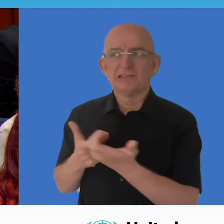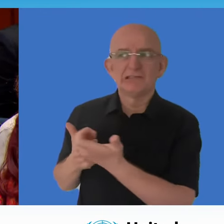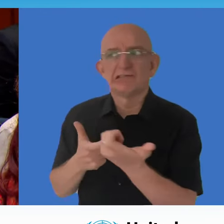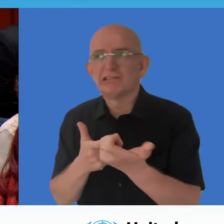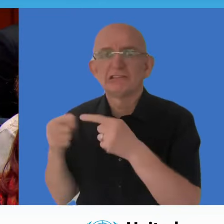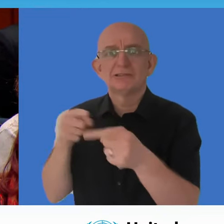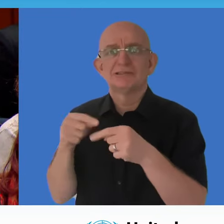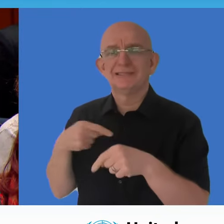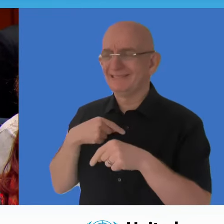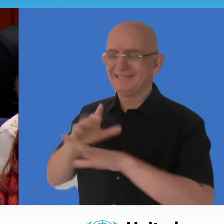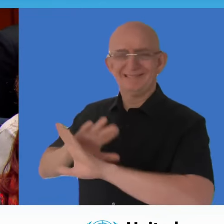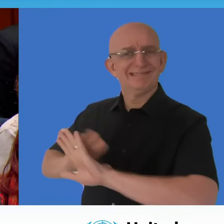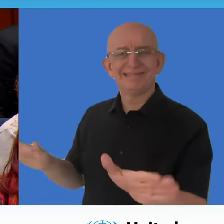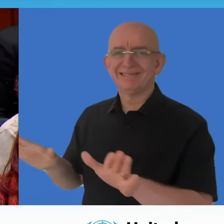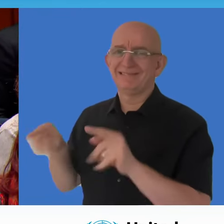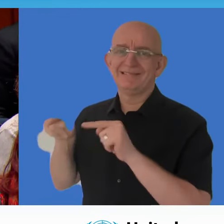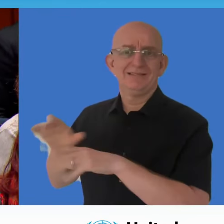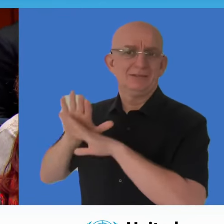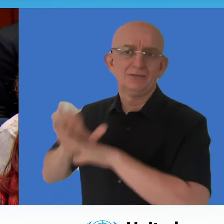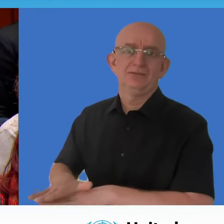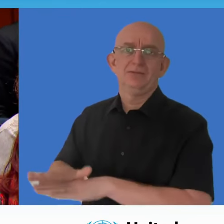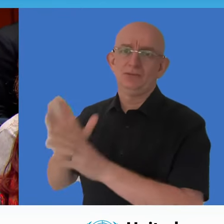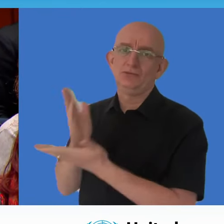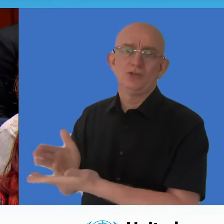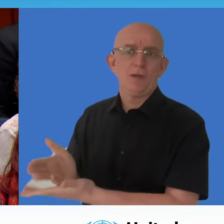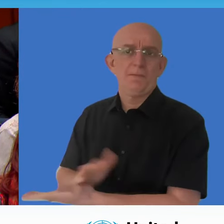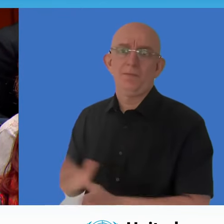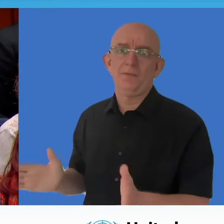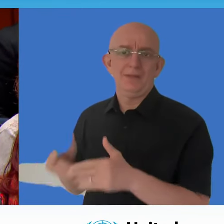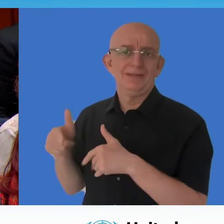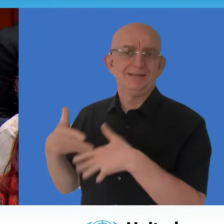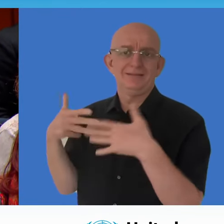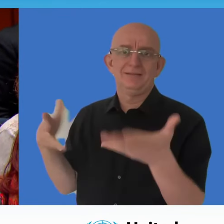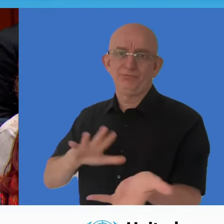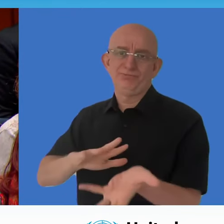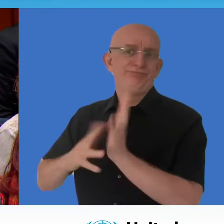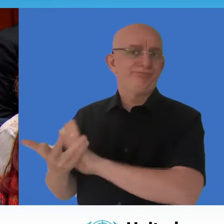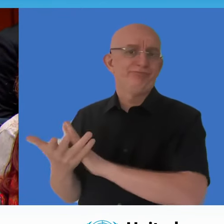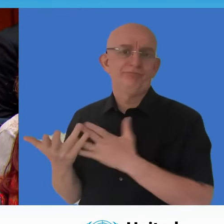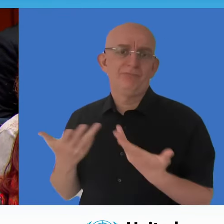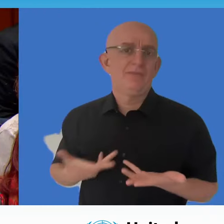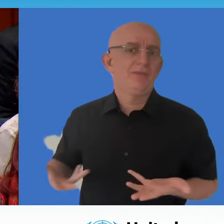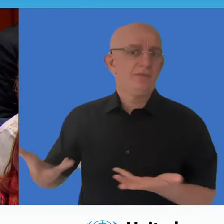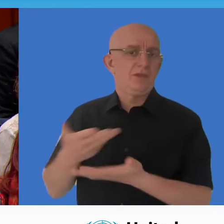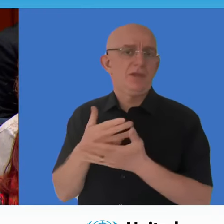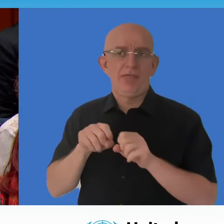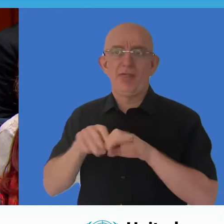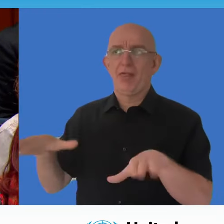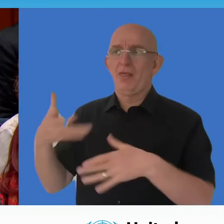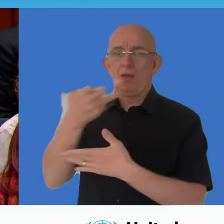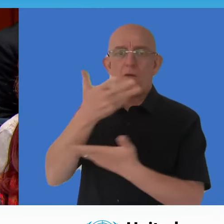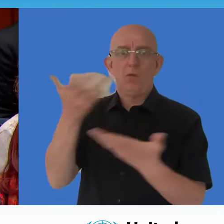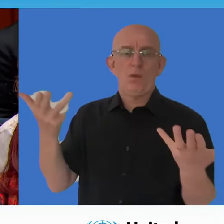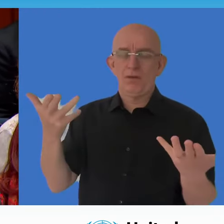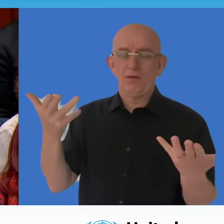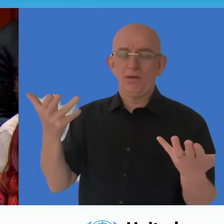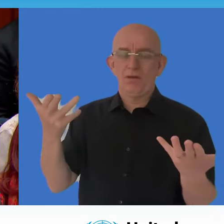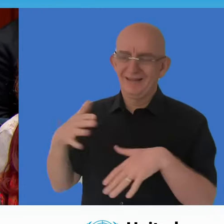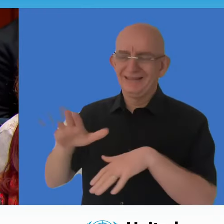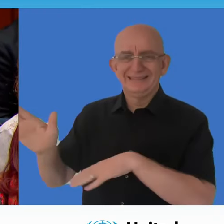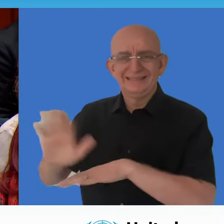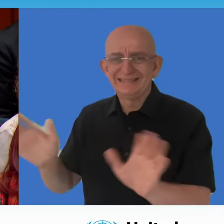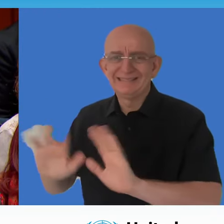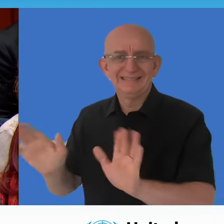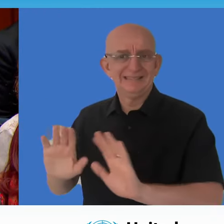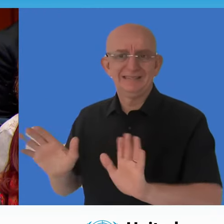aim to radicalize our education curricula, which will weaken our social